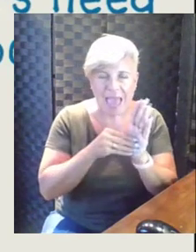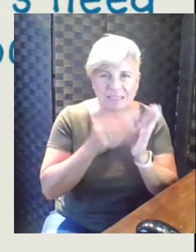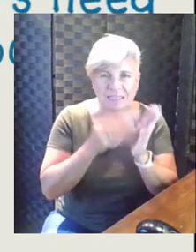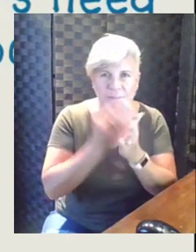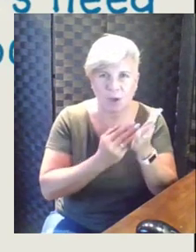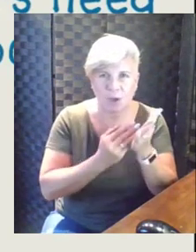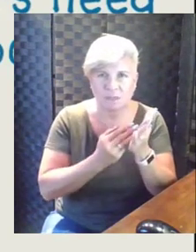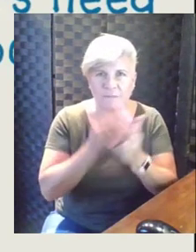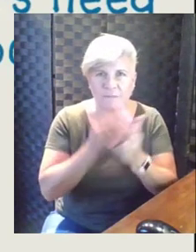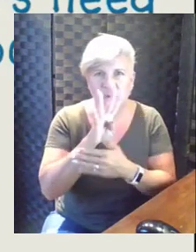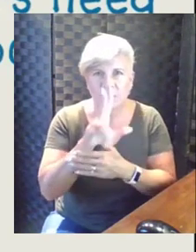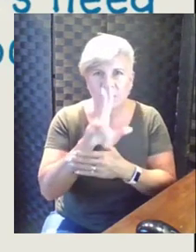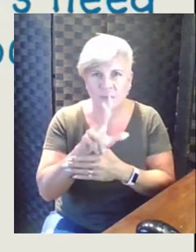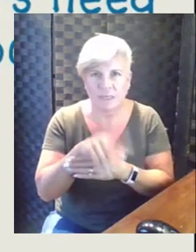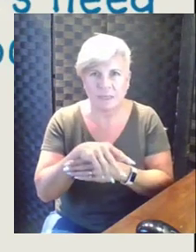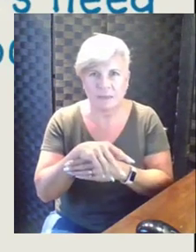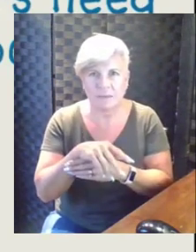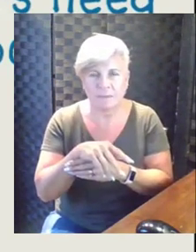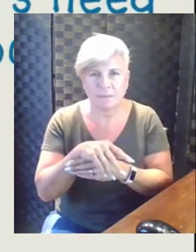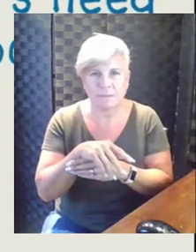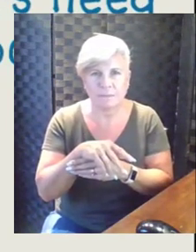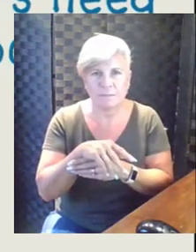parts of 43.